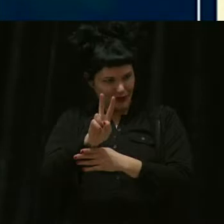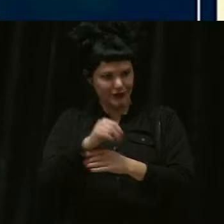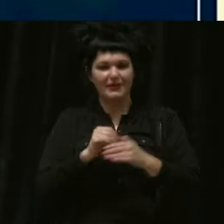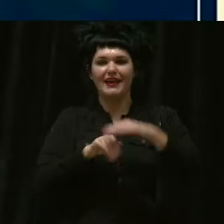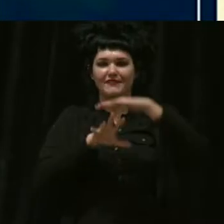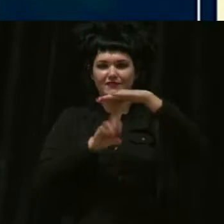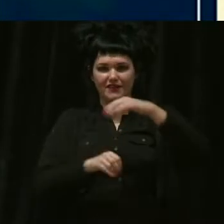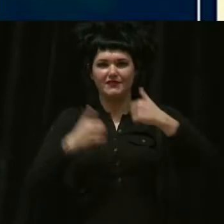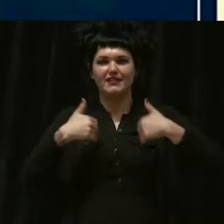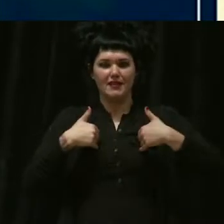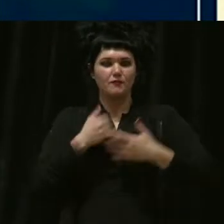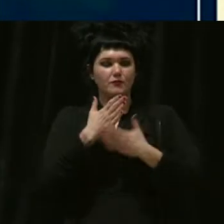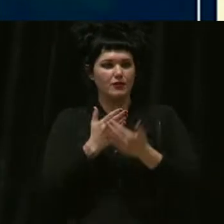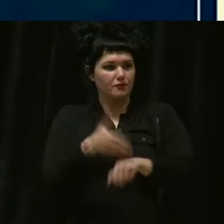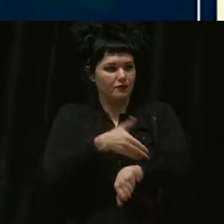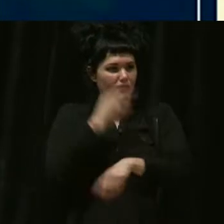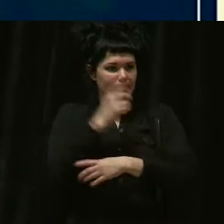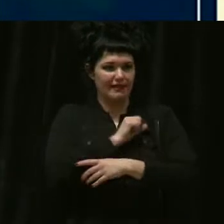staff.